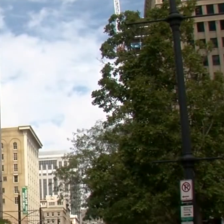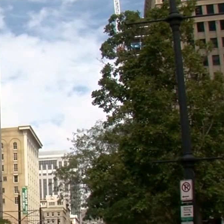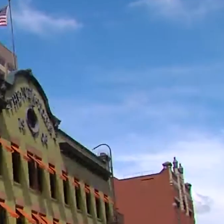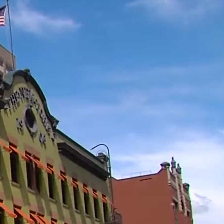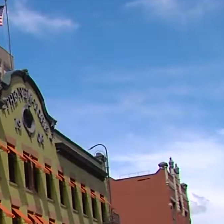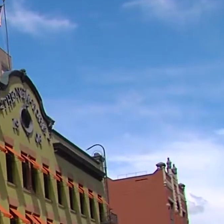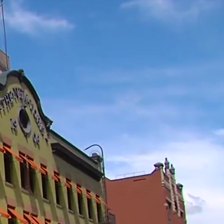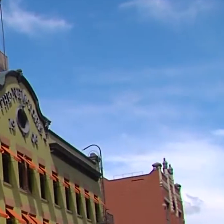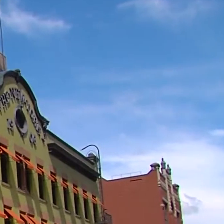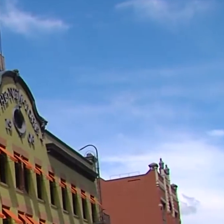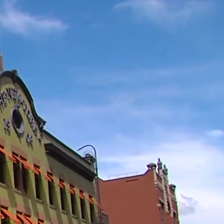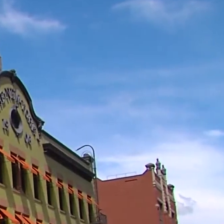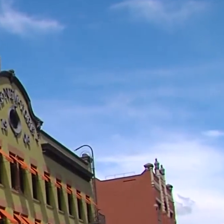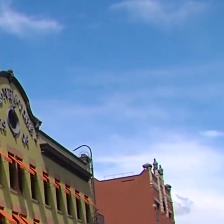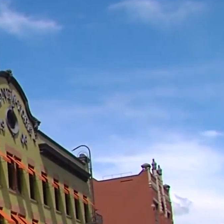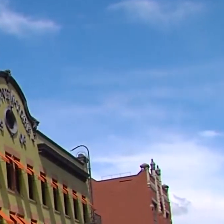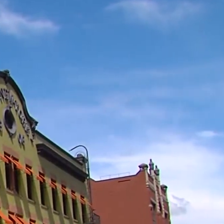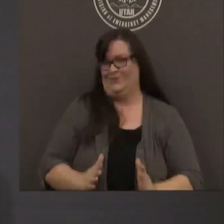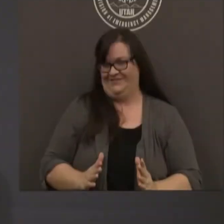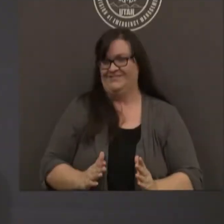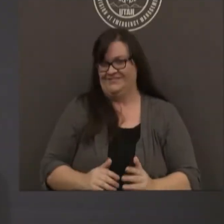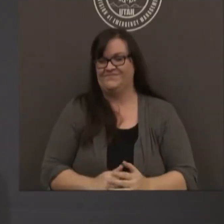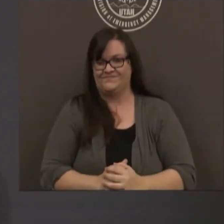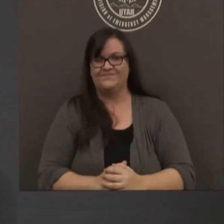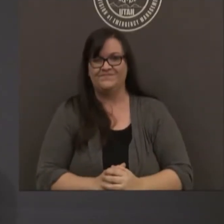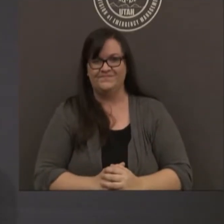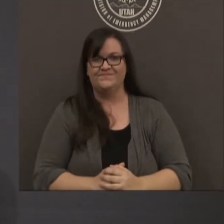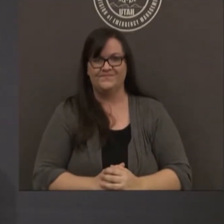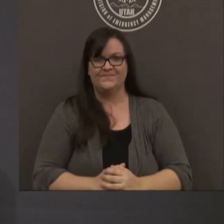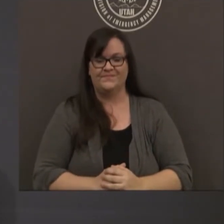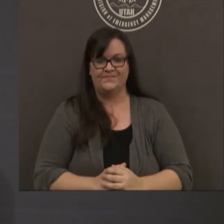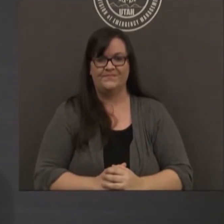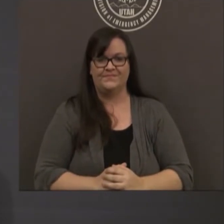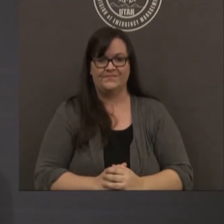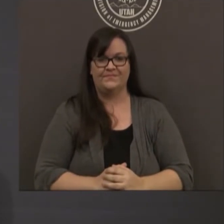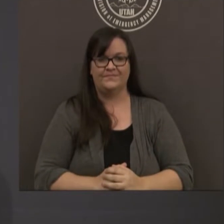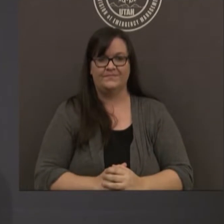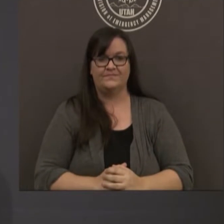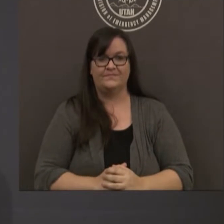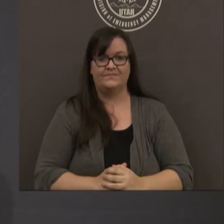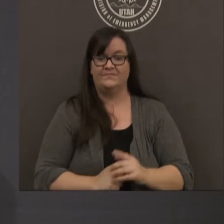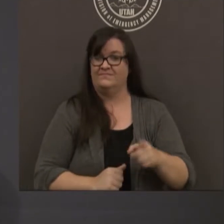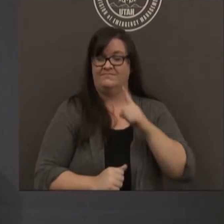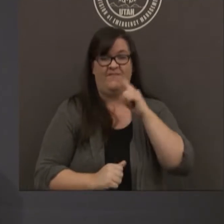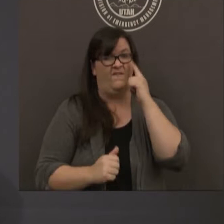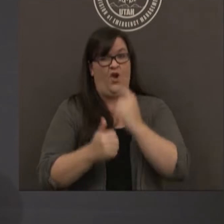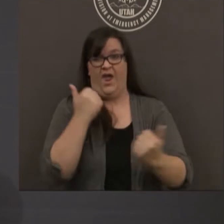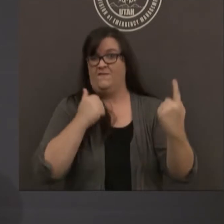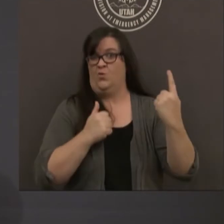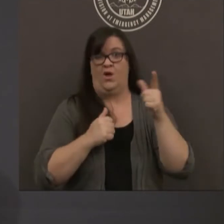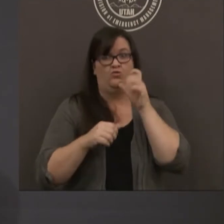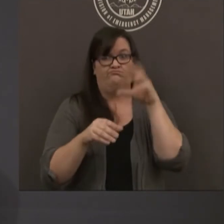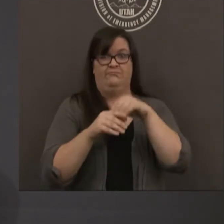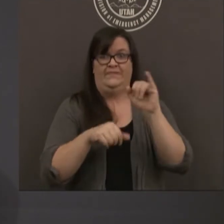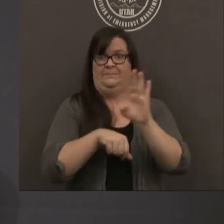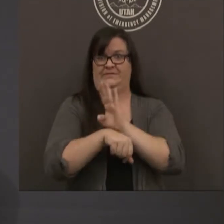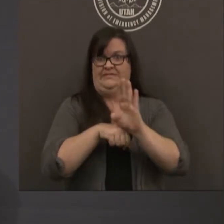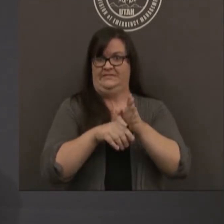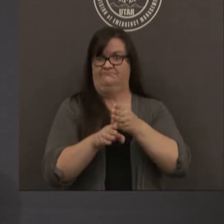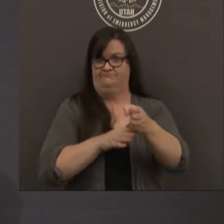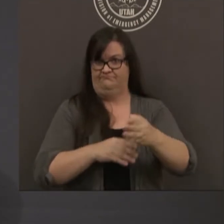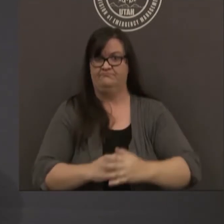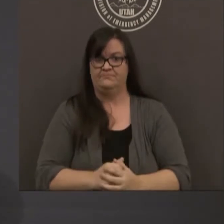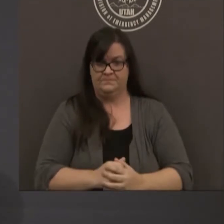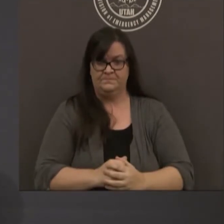disaster loans through the Small Business Administration. So it is universal in its application for the business people of